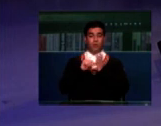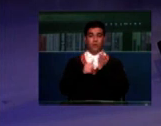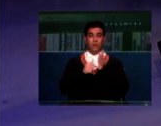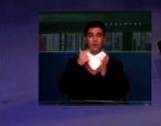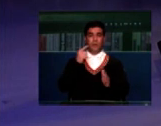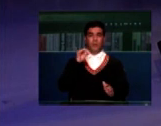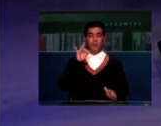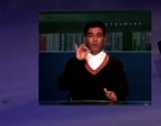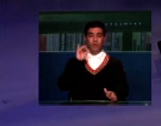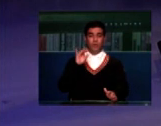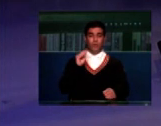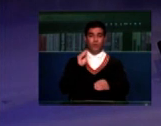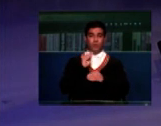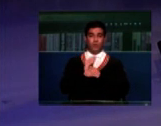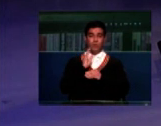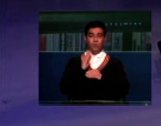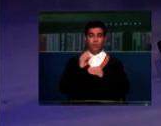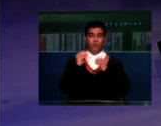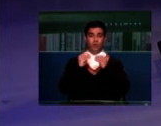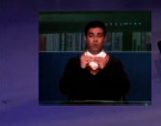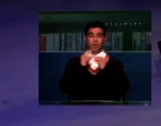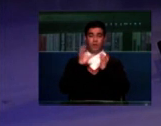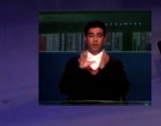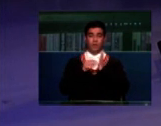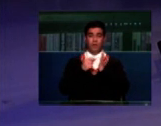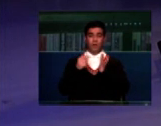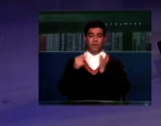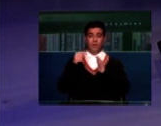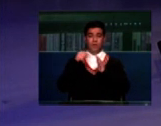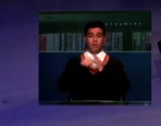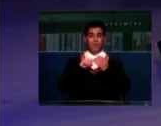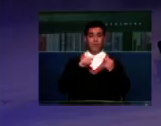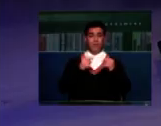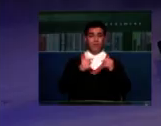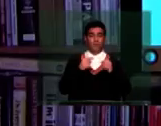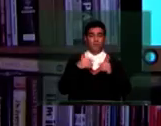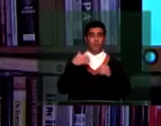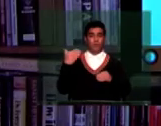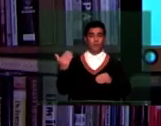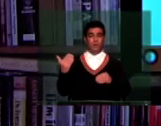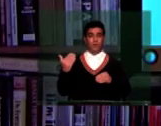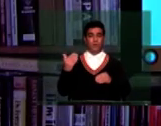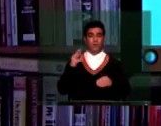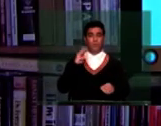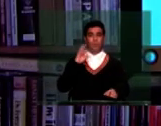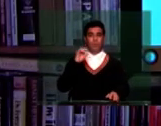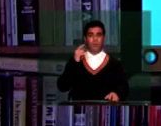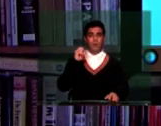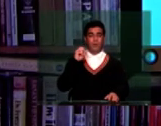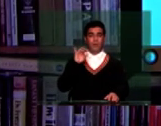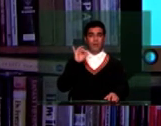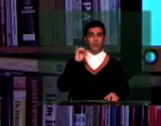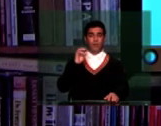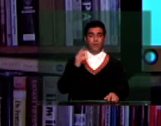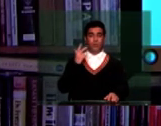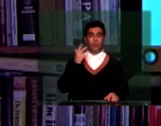gidroksid ionini qo'shib 10ta elektronni ayiramiz. Reaksiya natijasida, ya'ni o'ng tomonda manganat ioni,